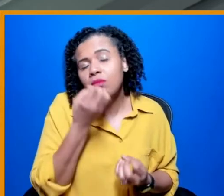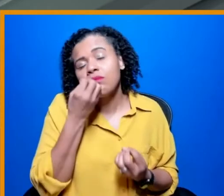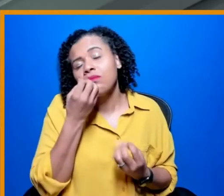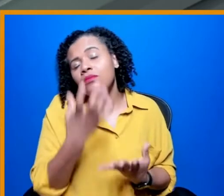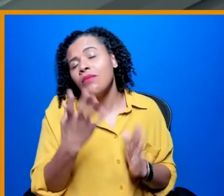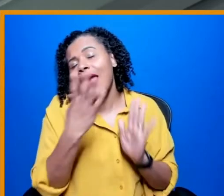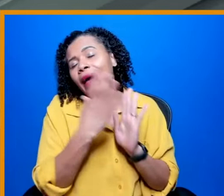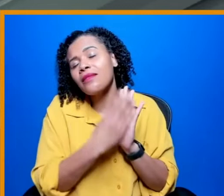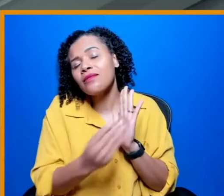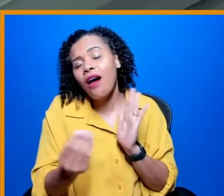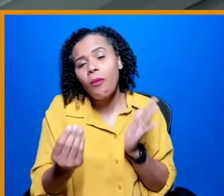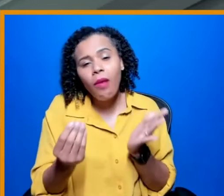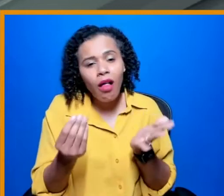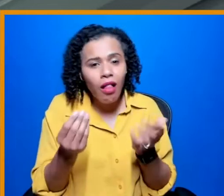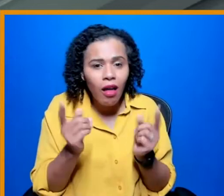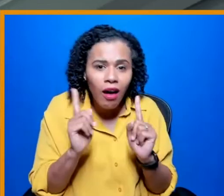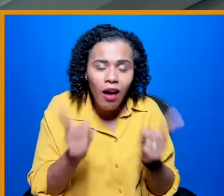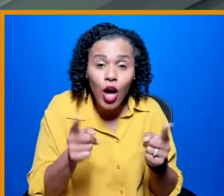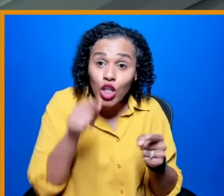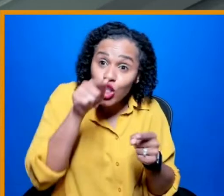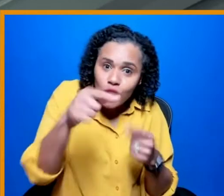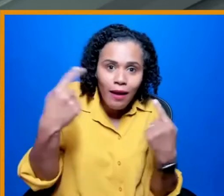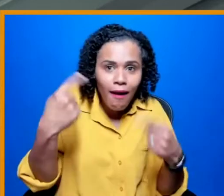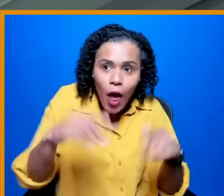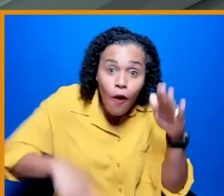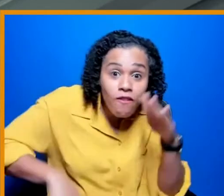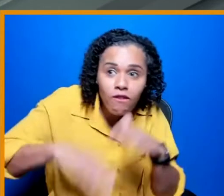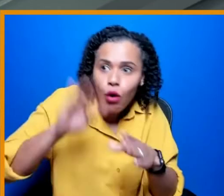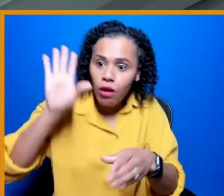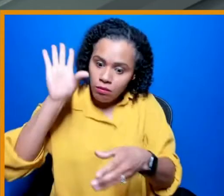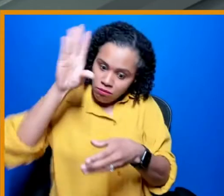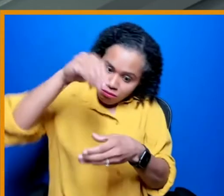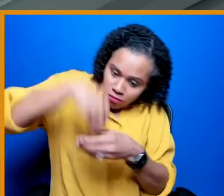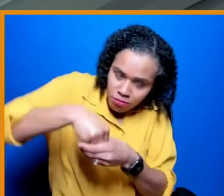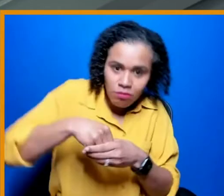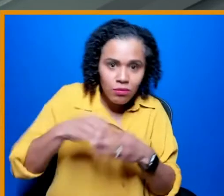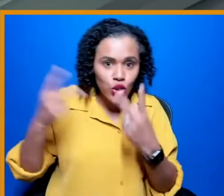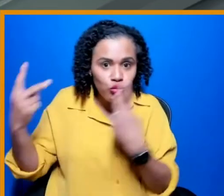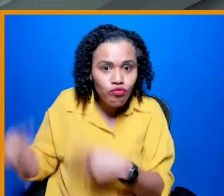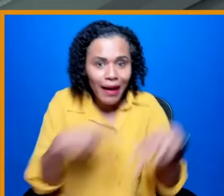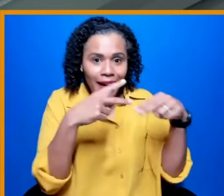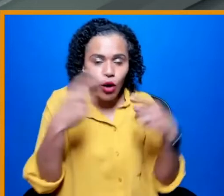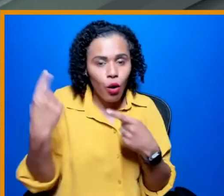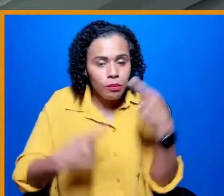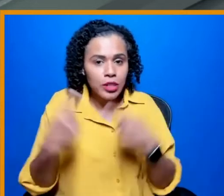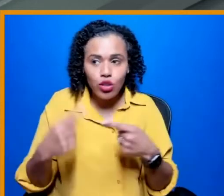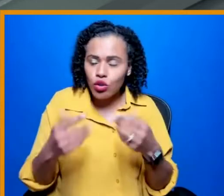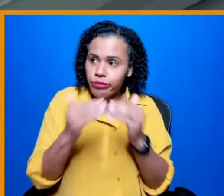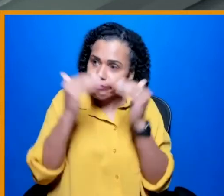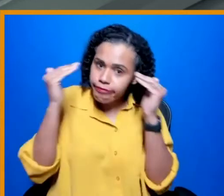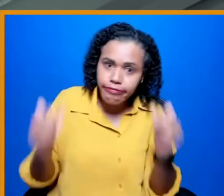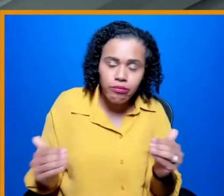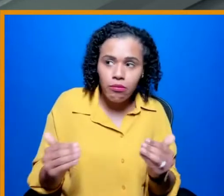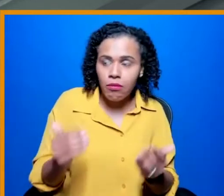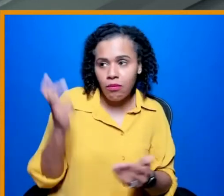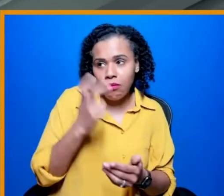it means when people can fully participate in our society in the Strictly Come Dancing competition. It is absolutely wonderful